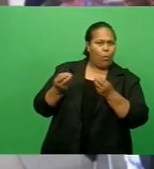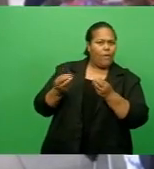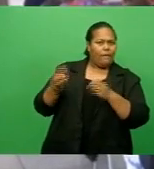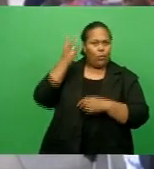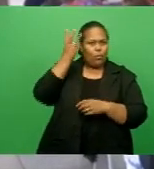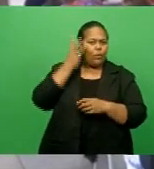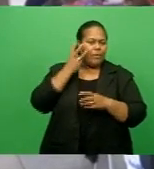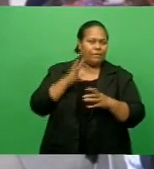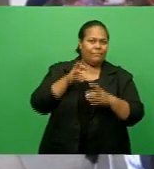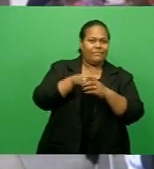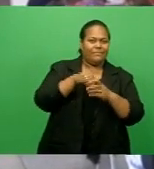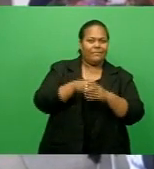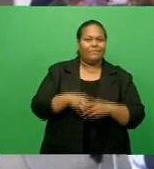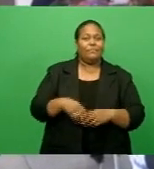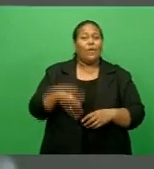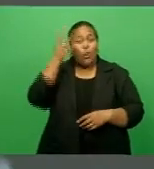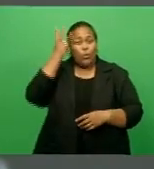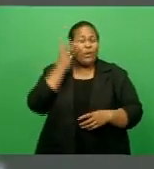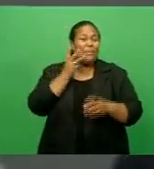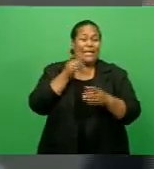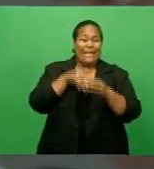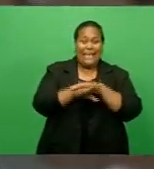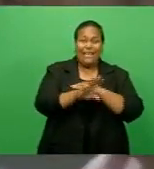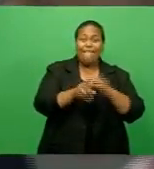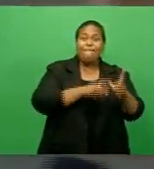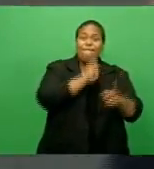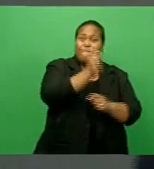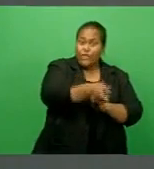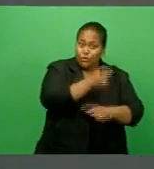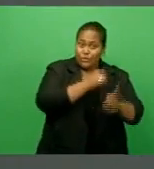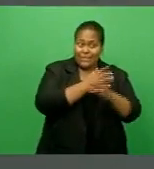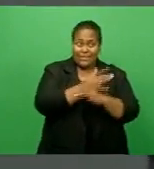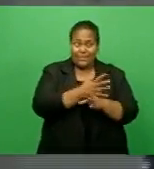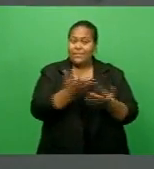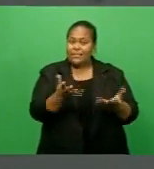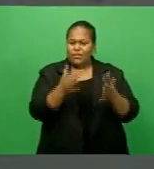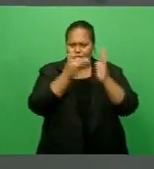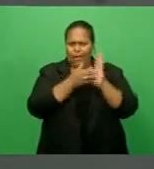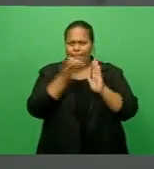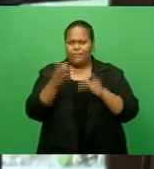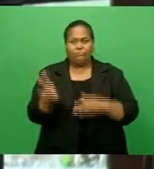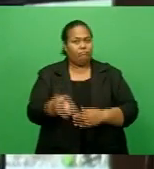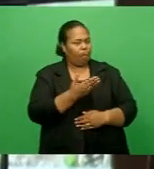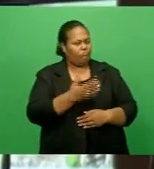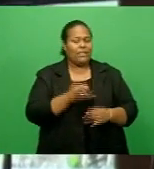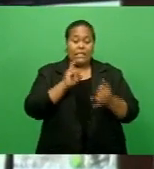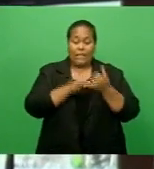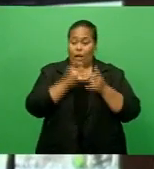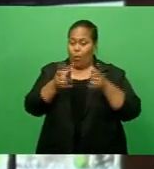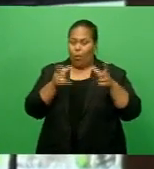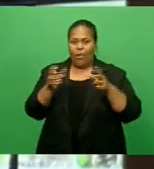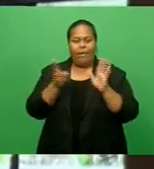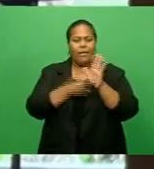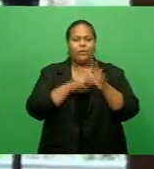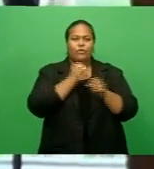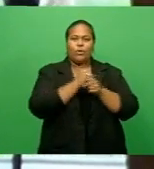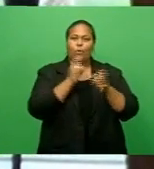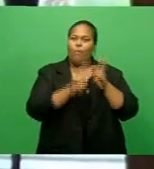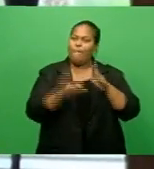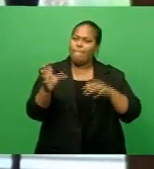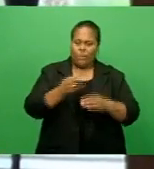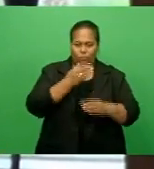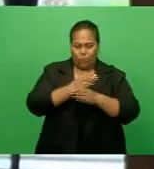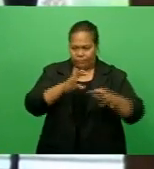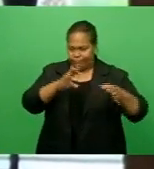in Fisheries Network Fiji Chair, Sherry Morris, says stakeholders and NGOs should work together towards the same goal